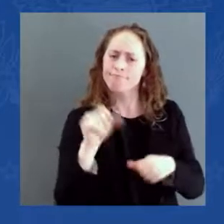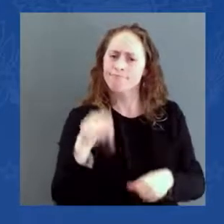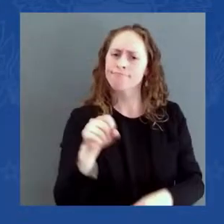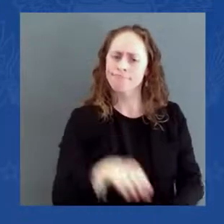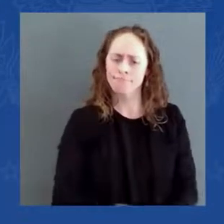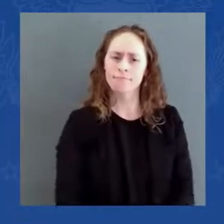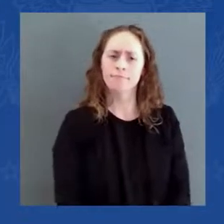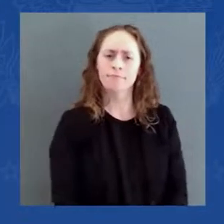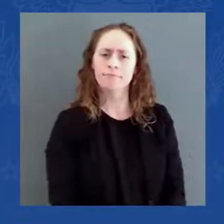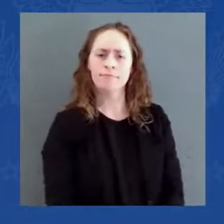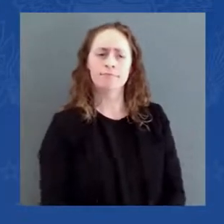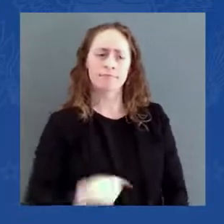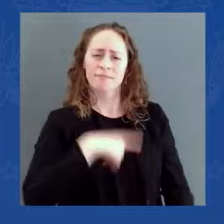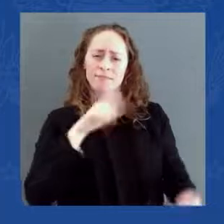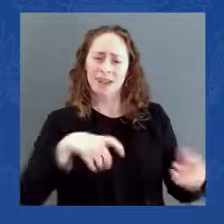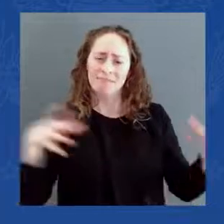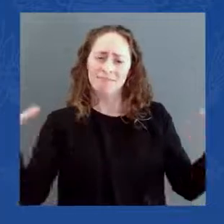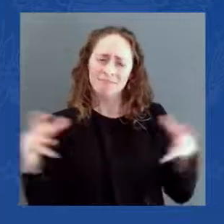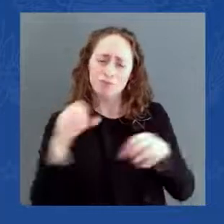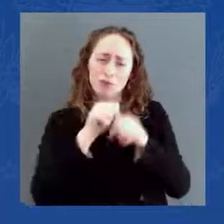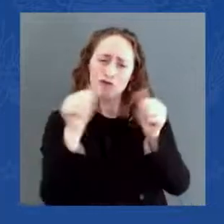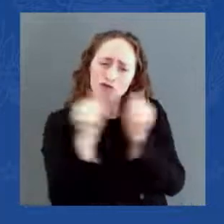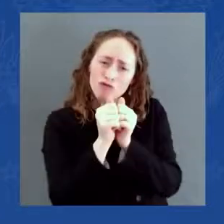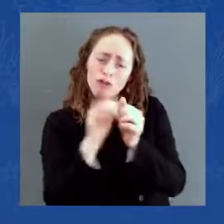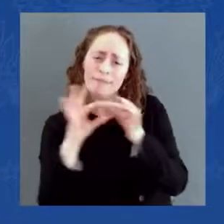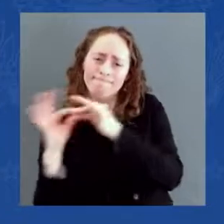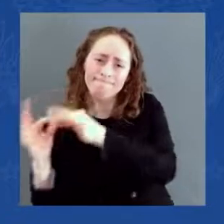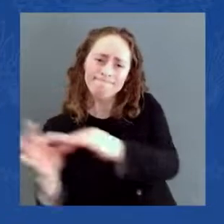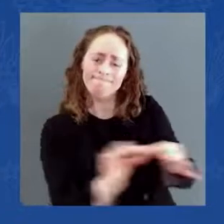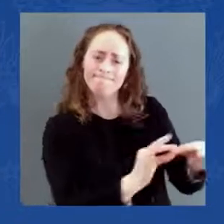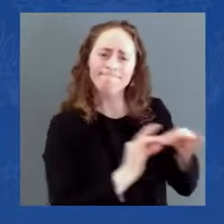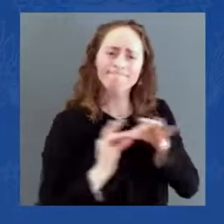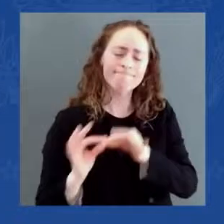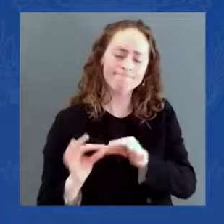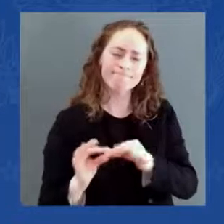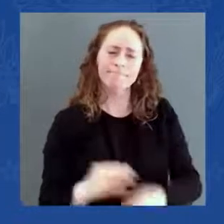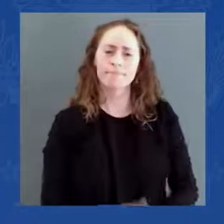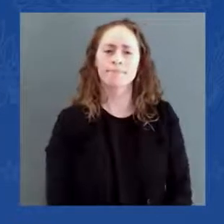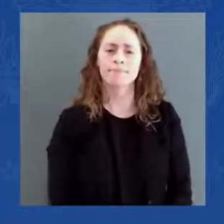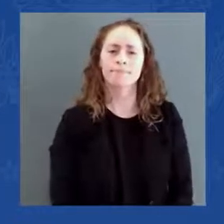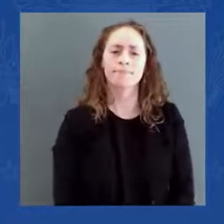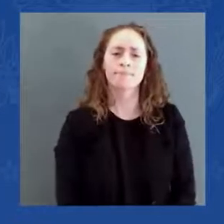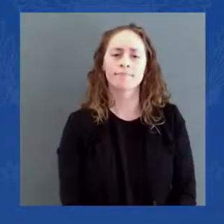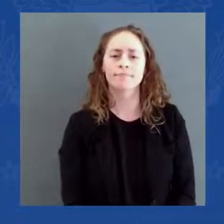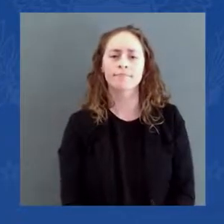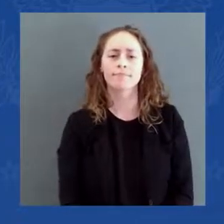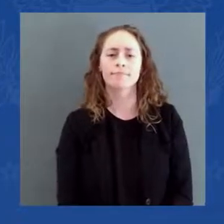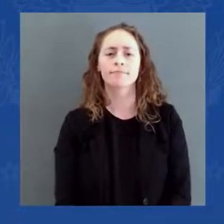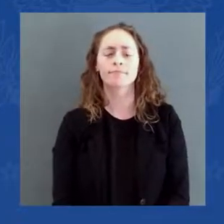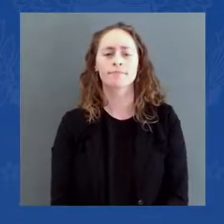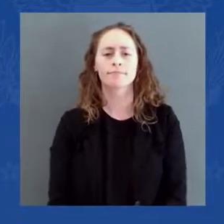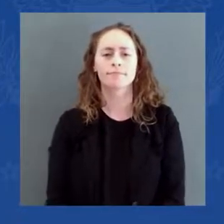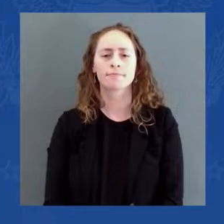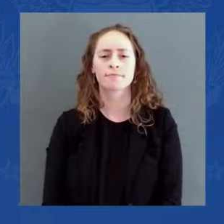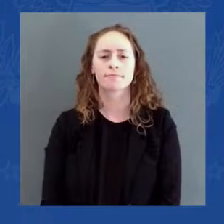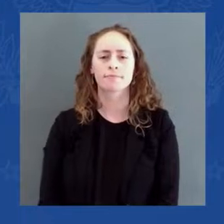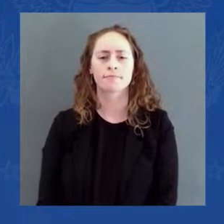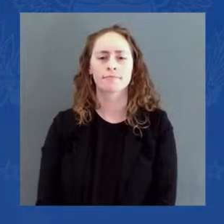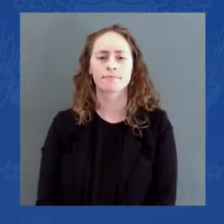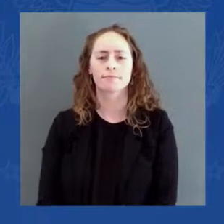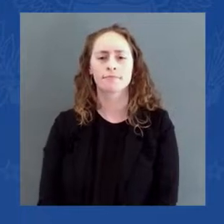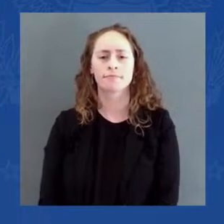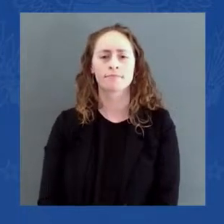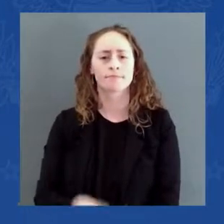aren't particularly friendly toward us. Their populations are in trouble. To their credit, the scientific